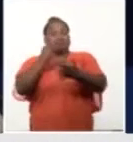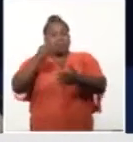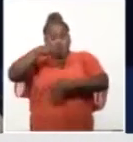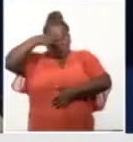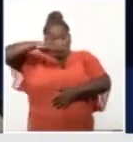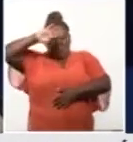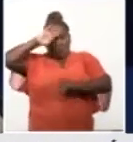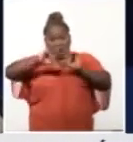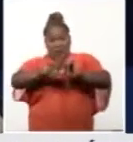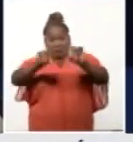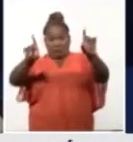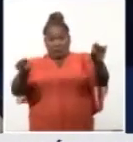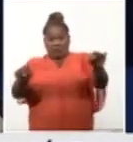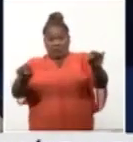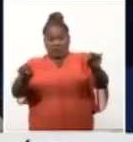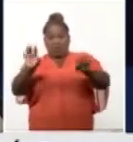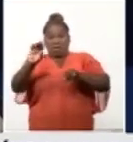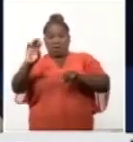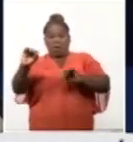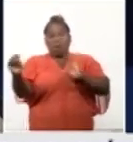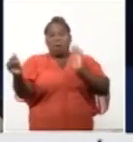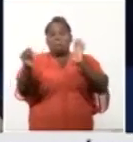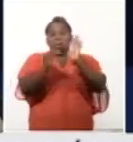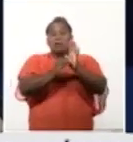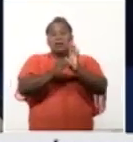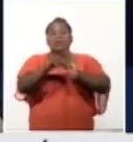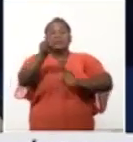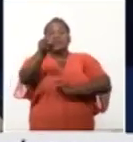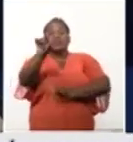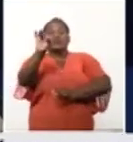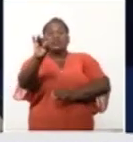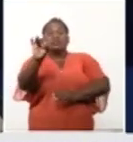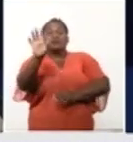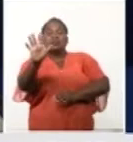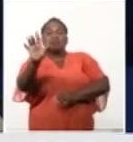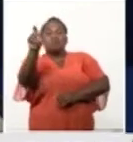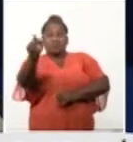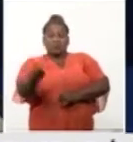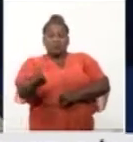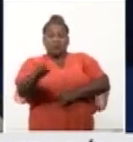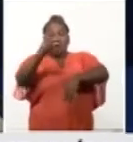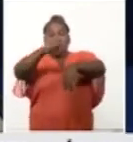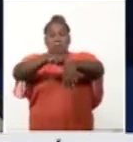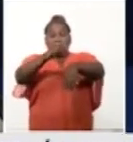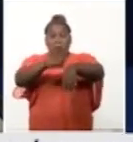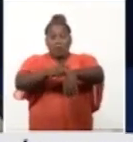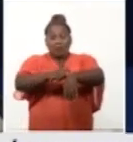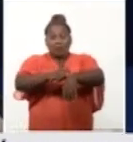52.95% of the cases diagnosed in Cuba were that is